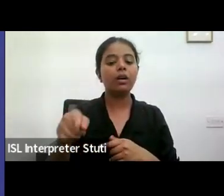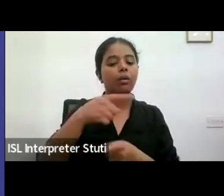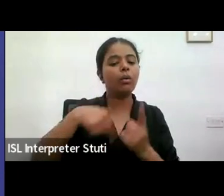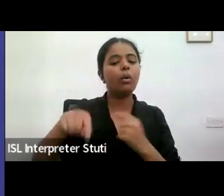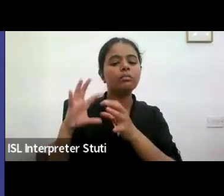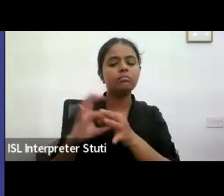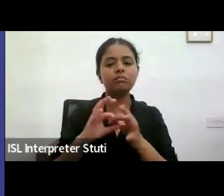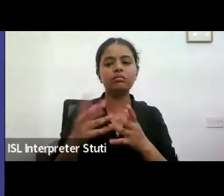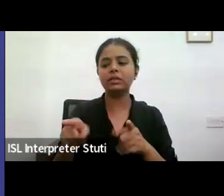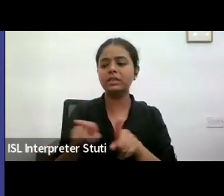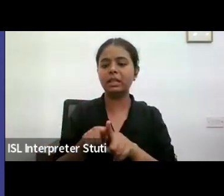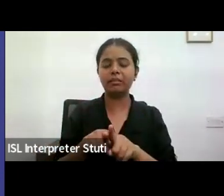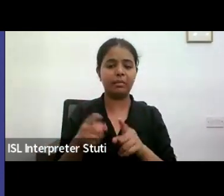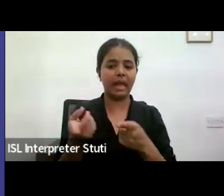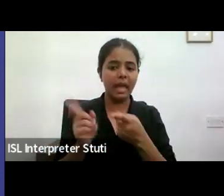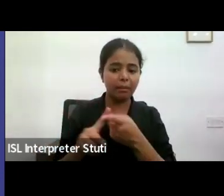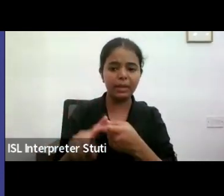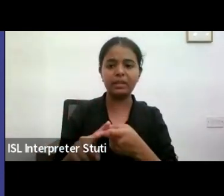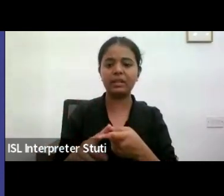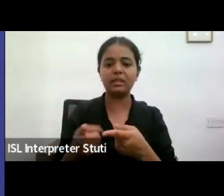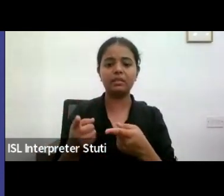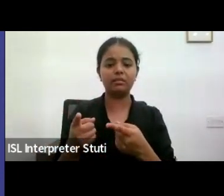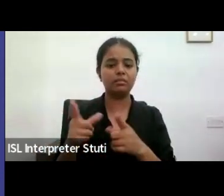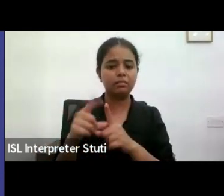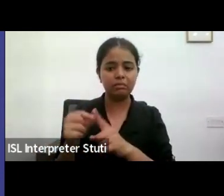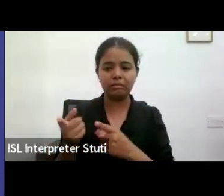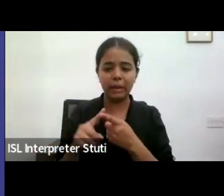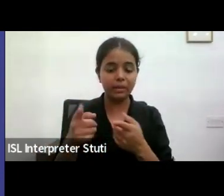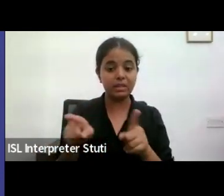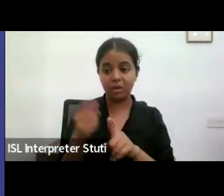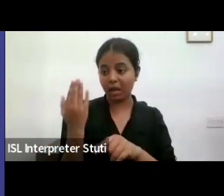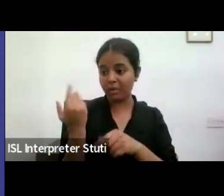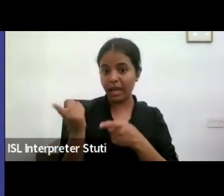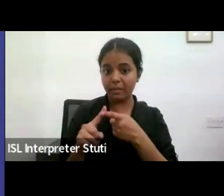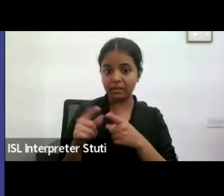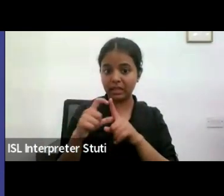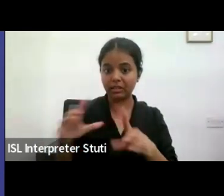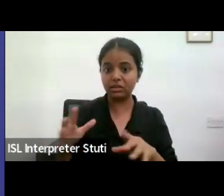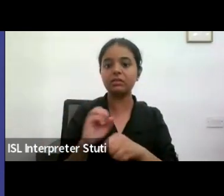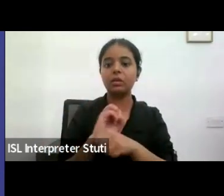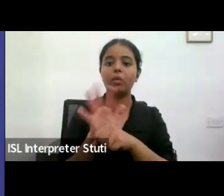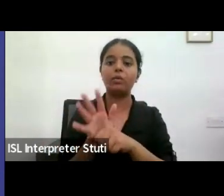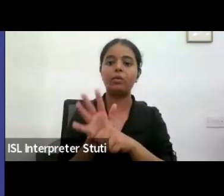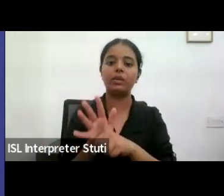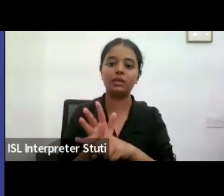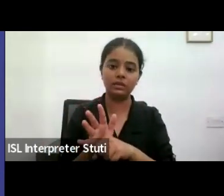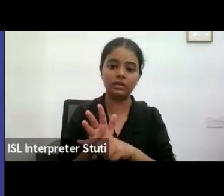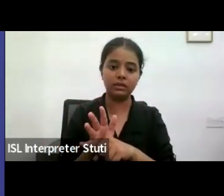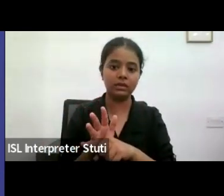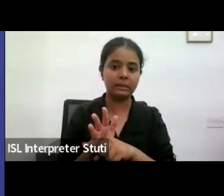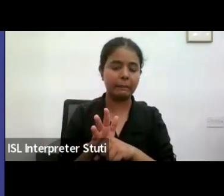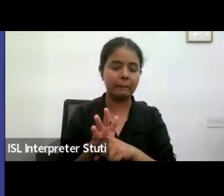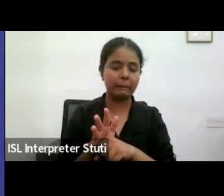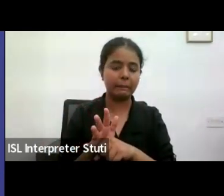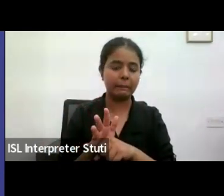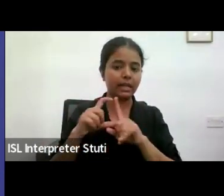and natural disasters. We've just gone through the COVID-19 disaster, and children and